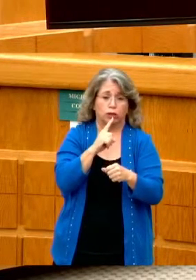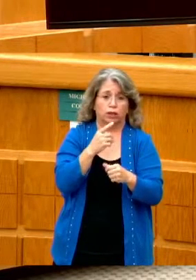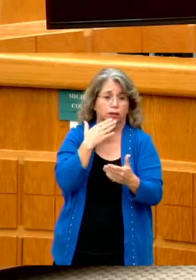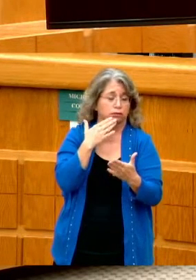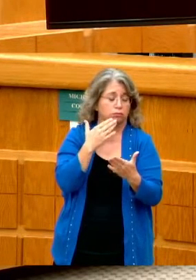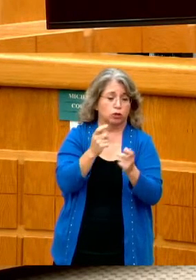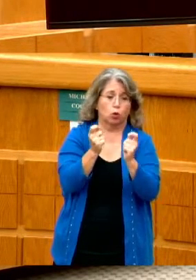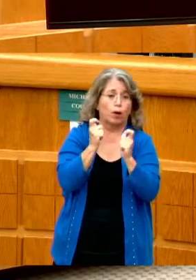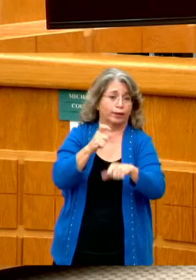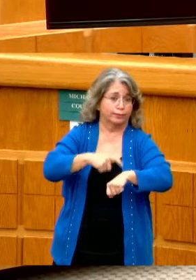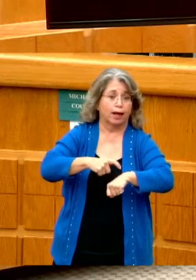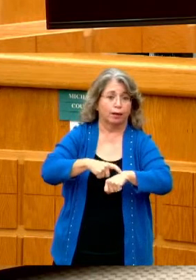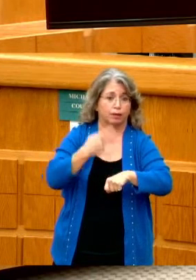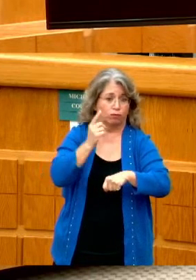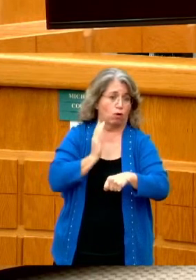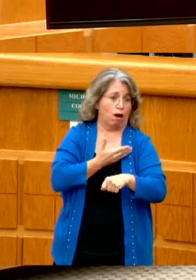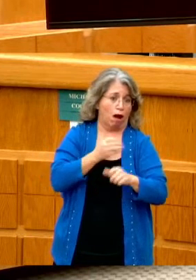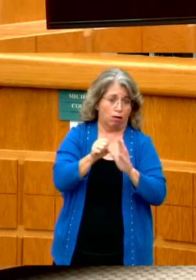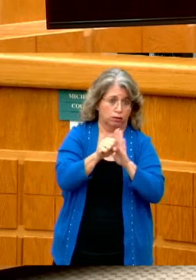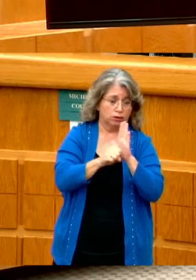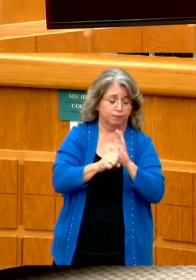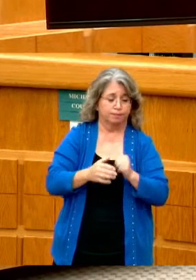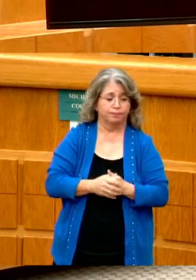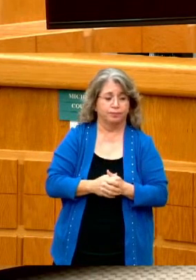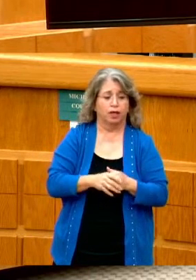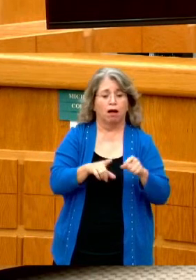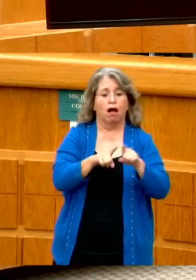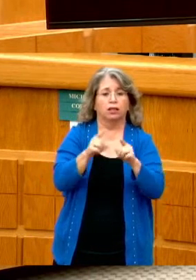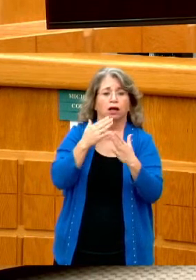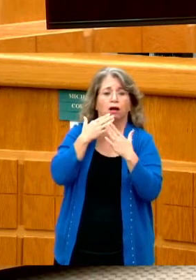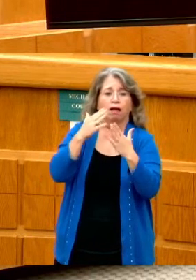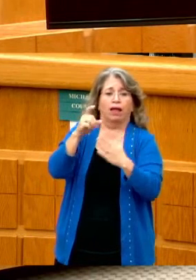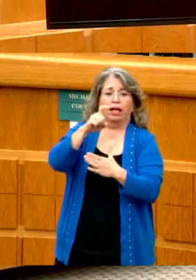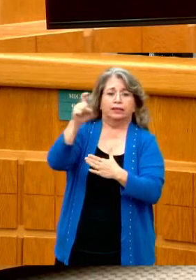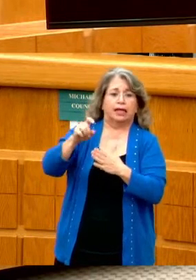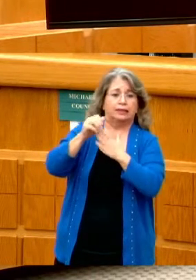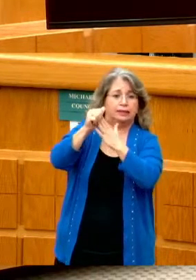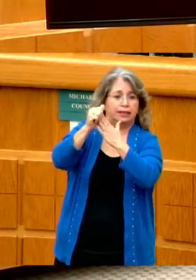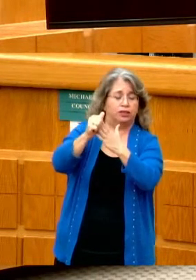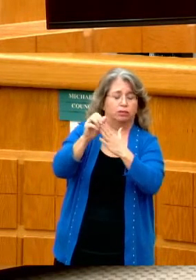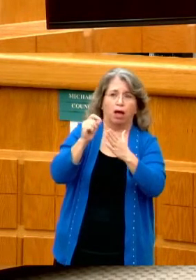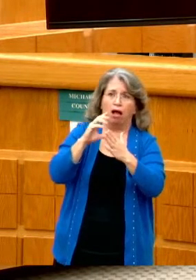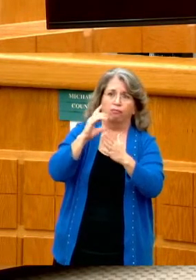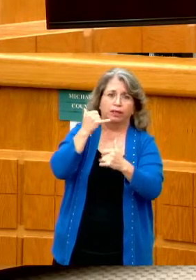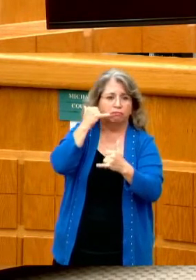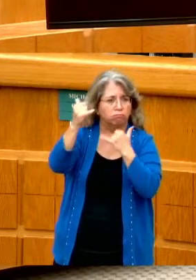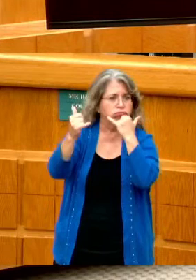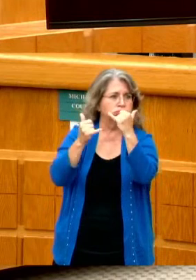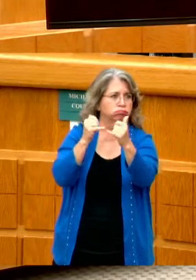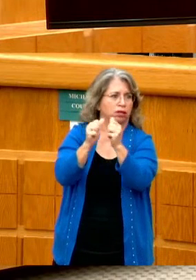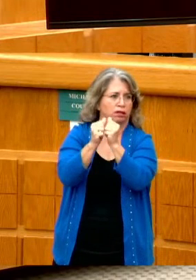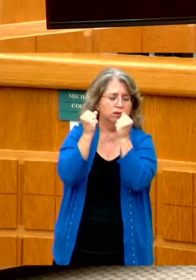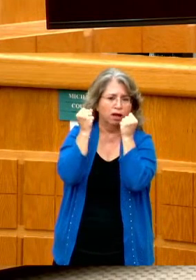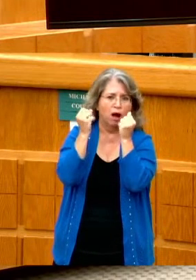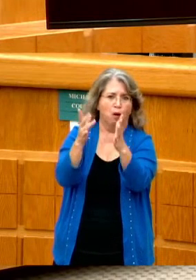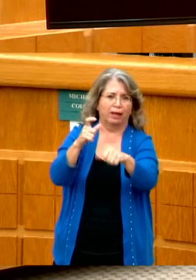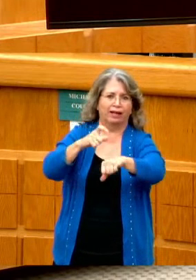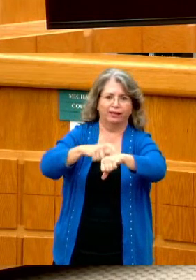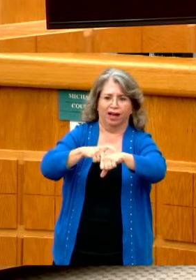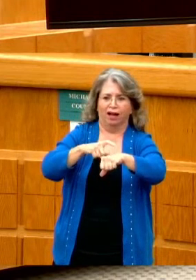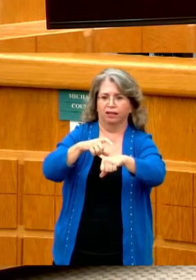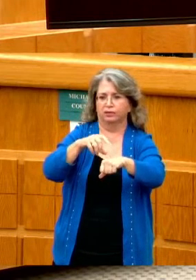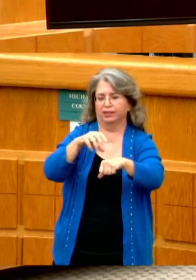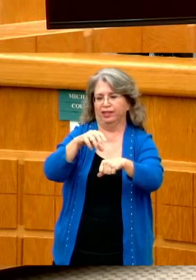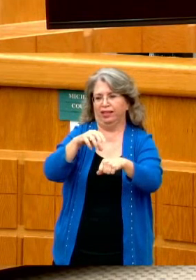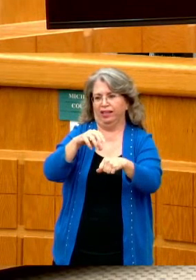state. And of course, I want to thank Texas leadership. And I have been on the phone with Tatum so many times in 2021. And I think we're just